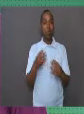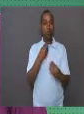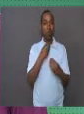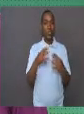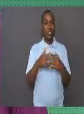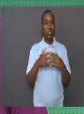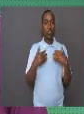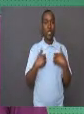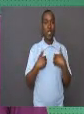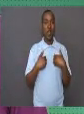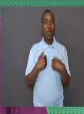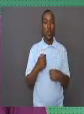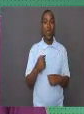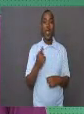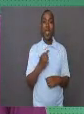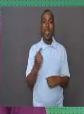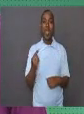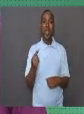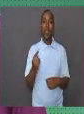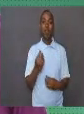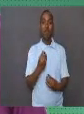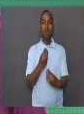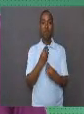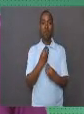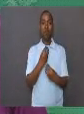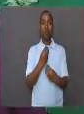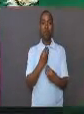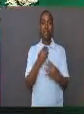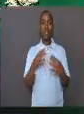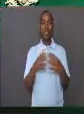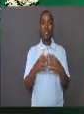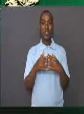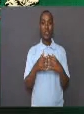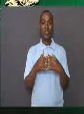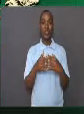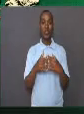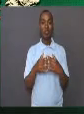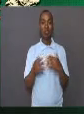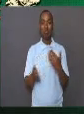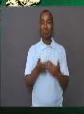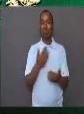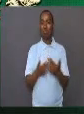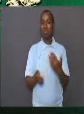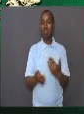Some food chains can get quite long, such as this one.